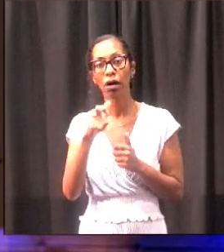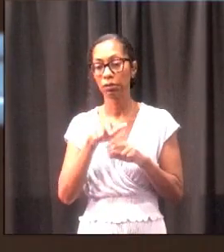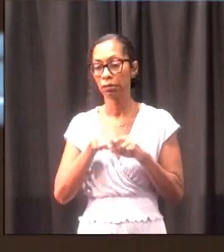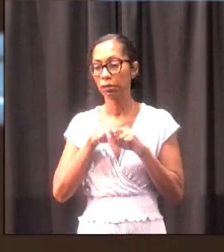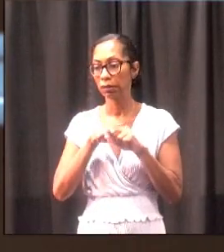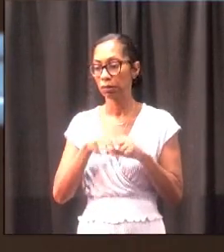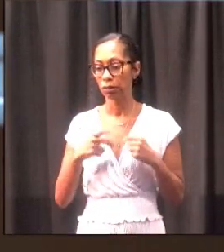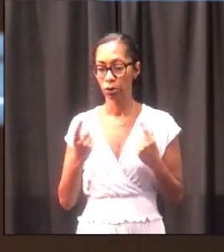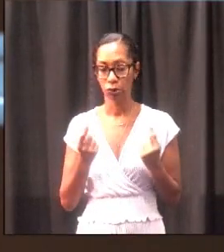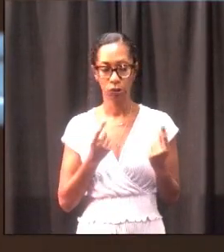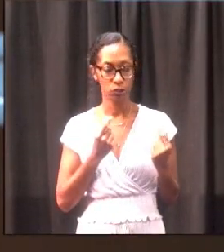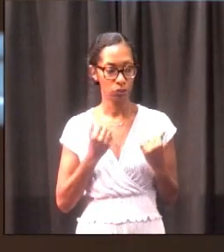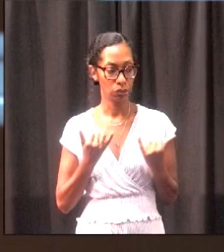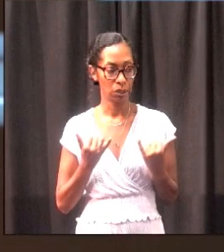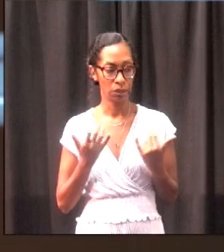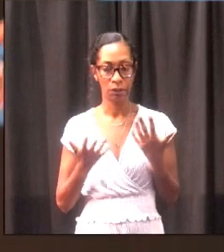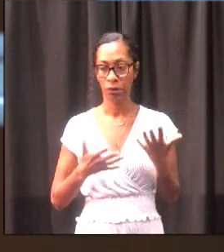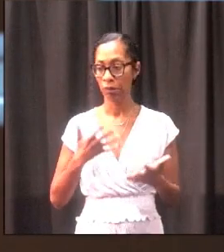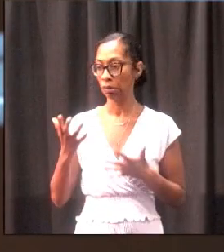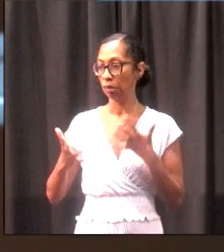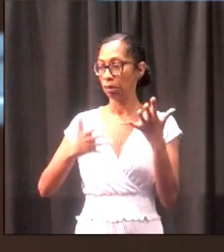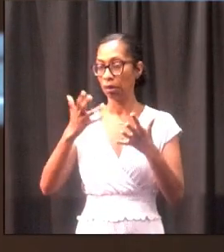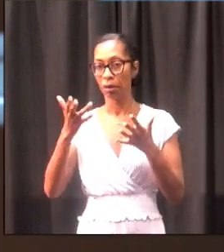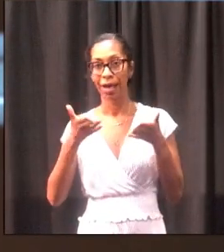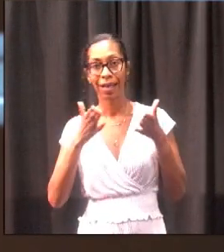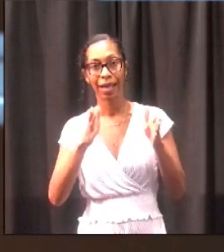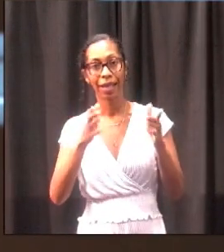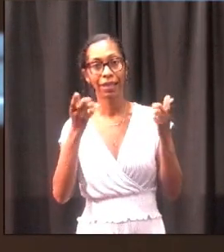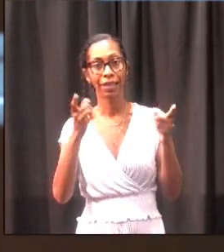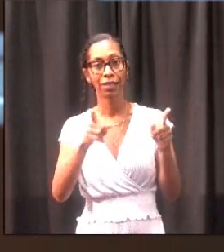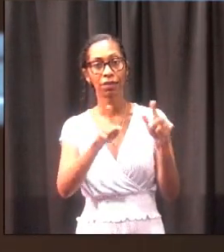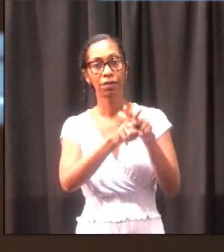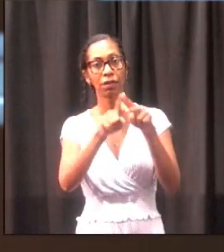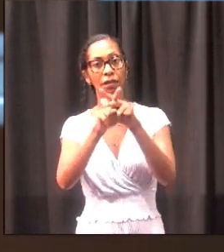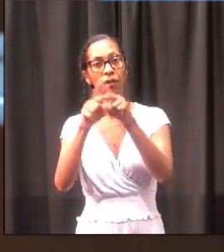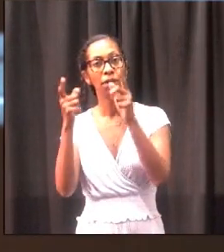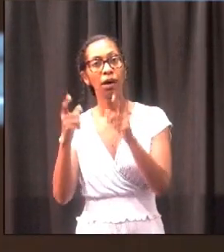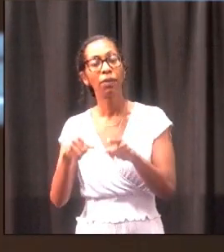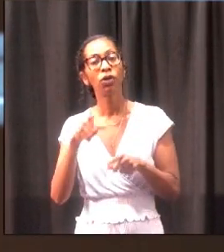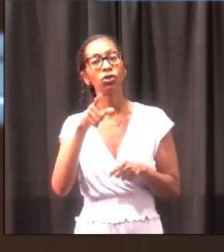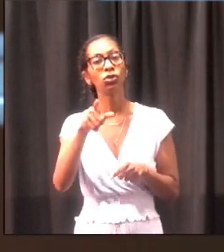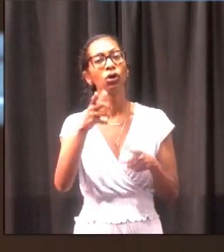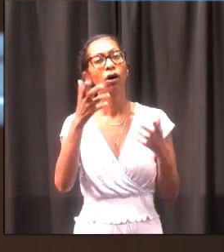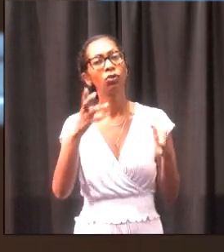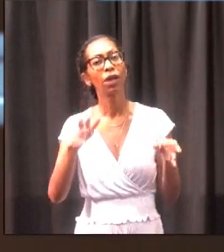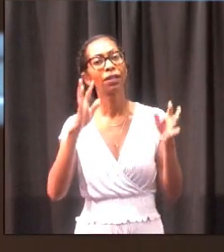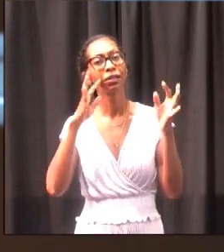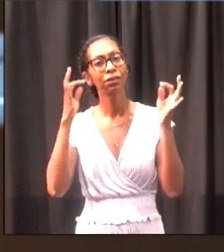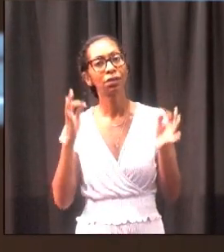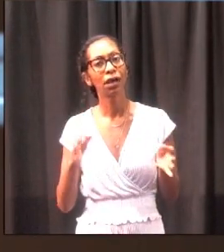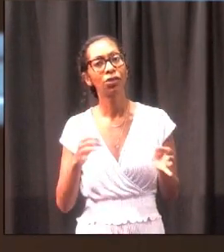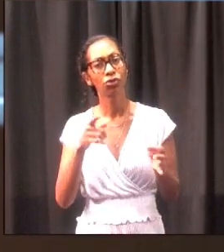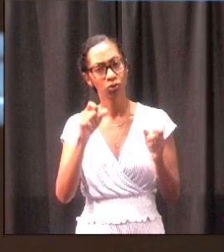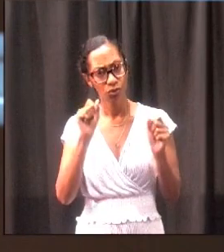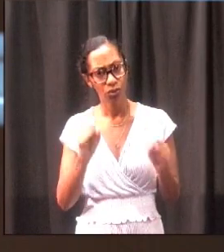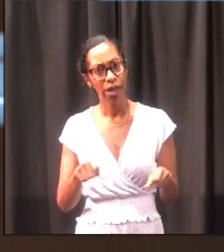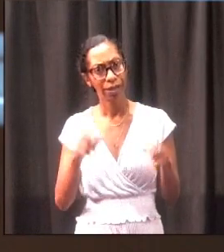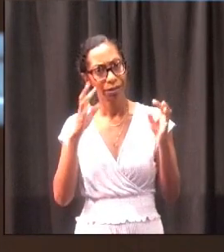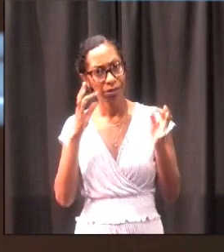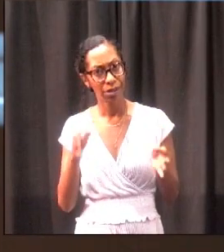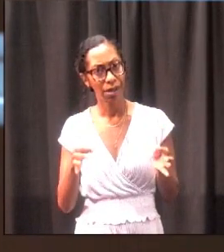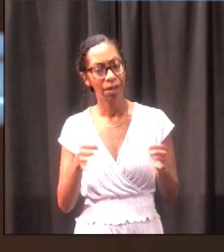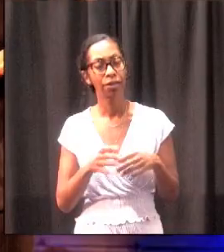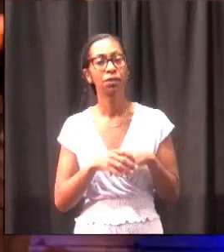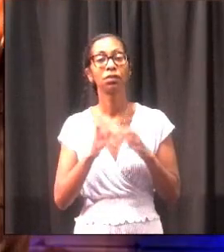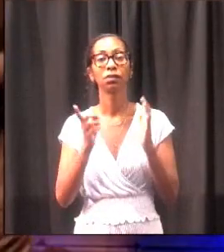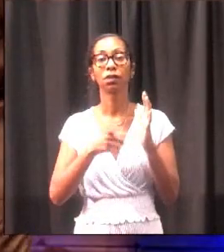things out. That you're not sitting around just letting things happen. You're a person of decision-making. And that's what we need to understand,